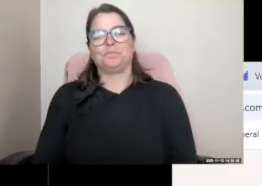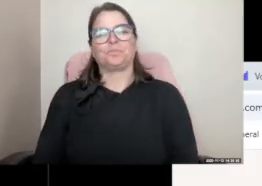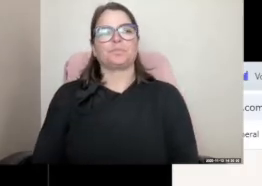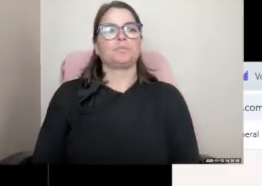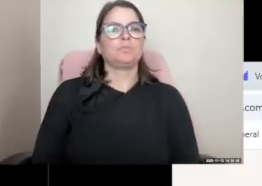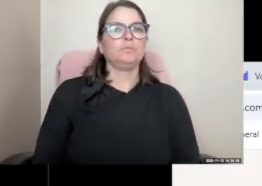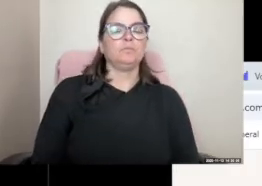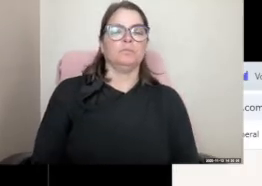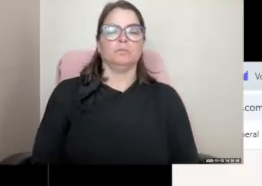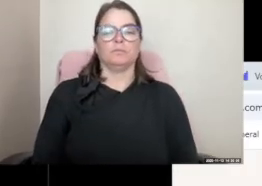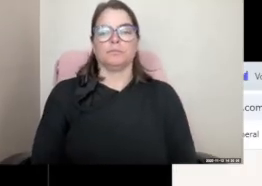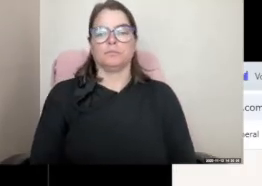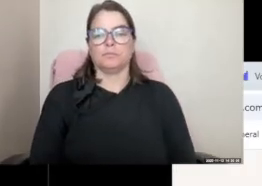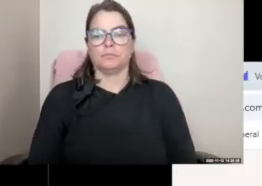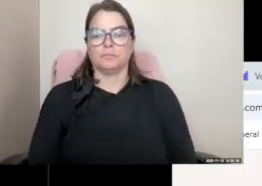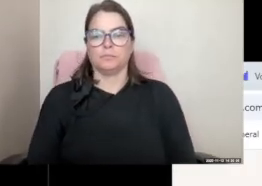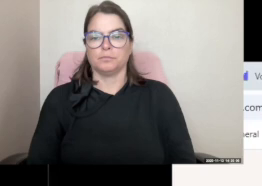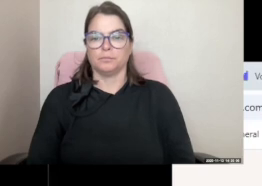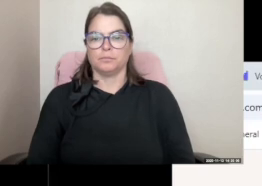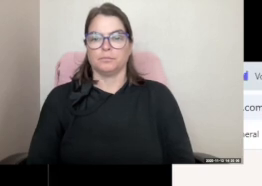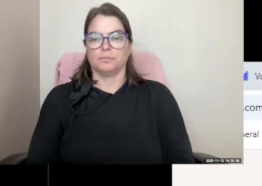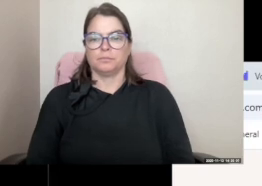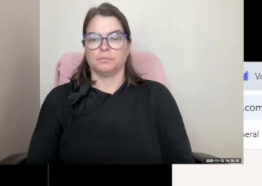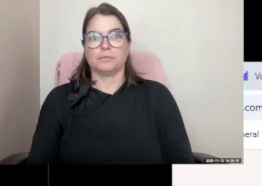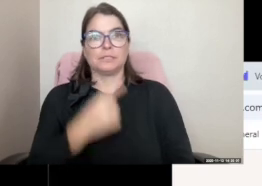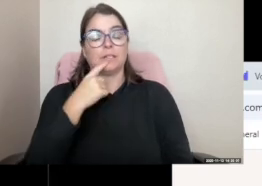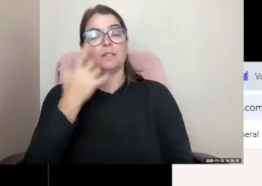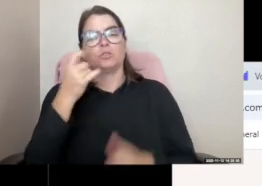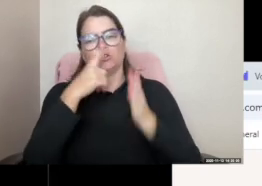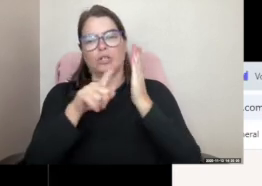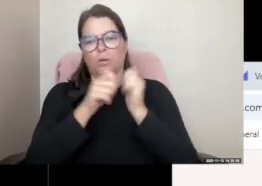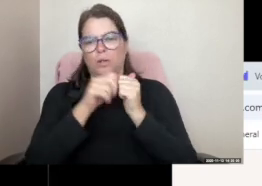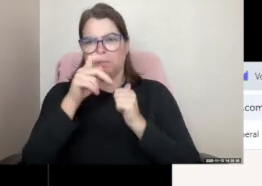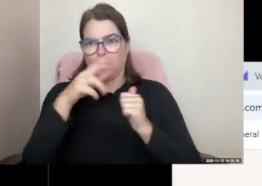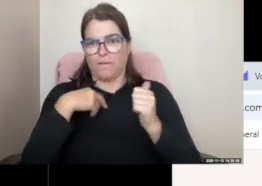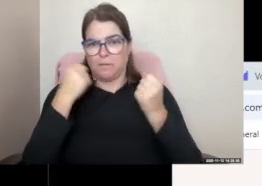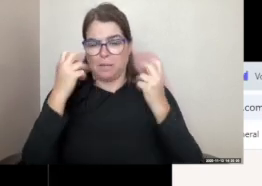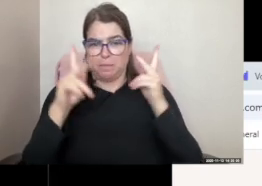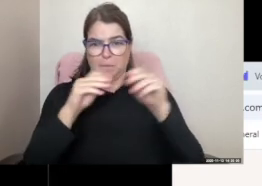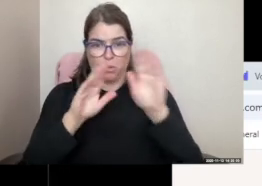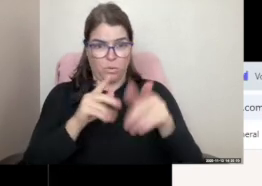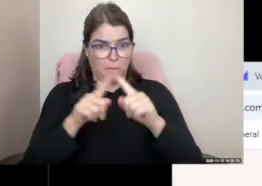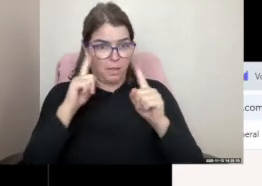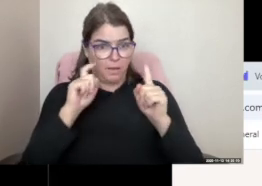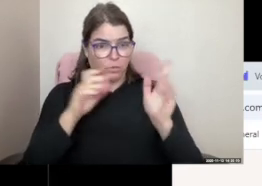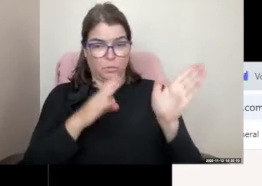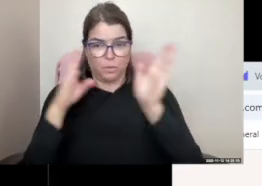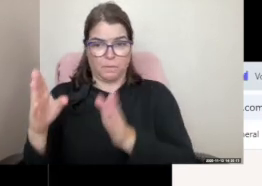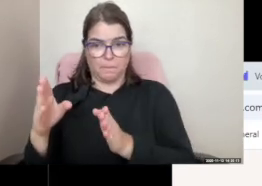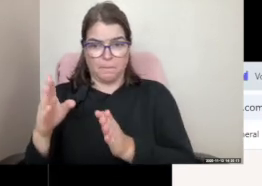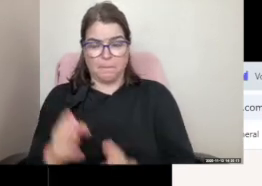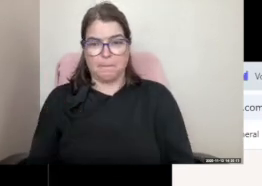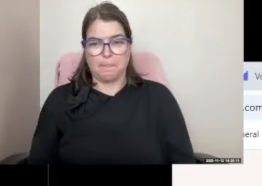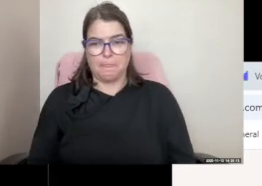technologies, it is really important. So I appreciate you bringing that up today, and keep doing what you're doing on San Francisco Bay and elsewhere in